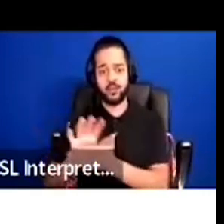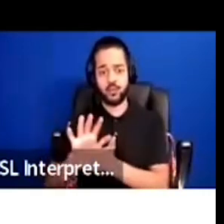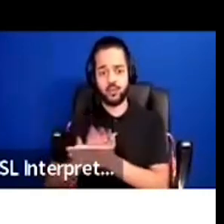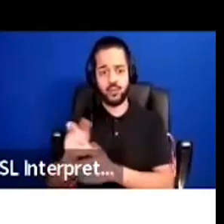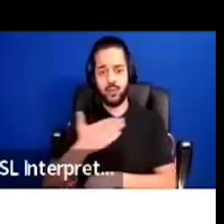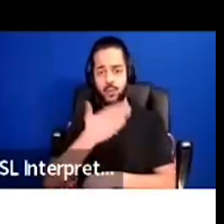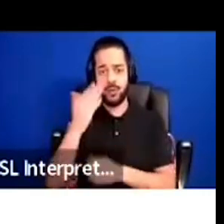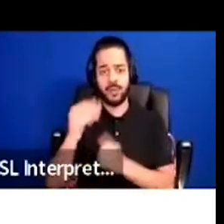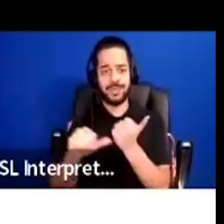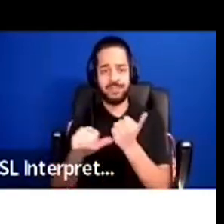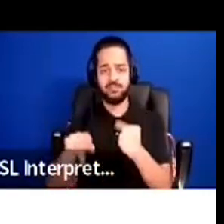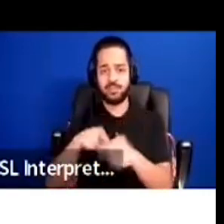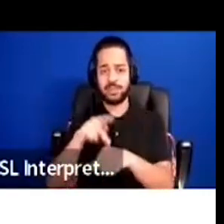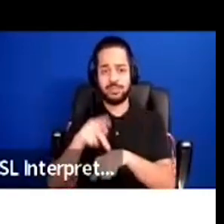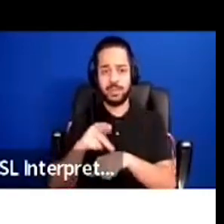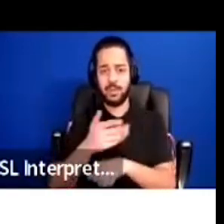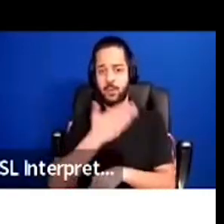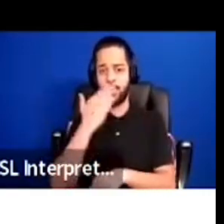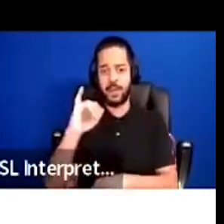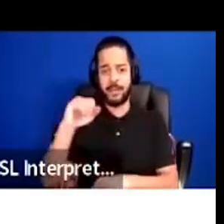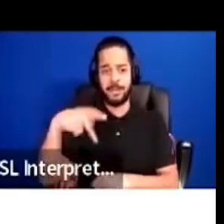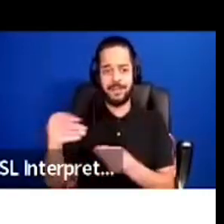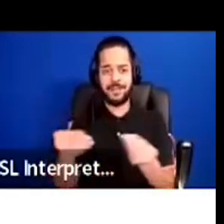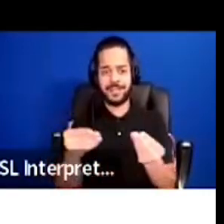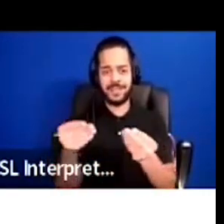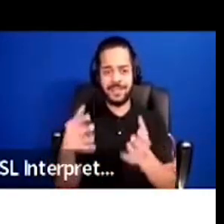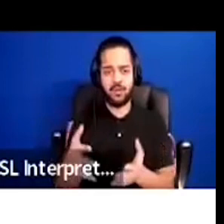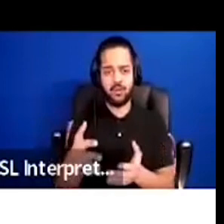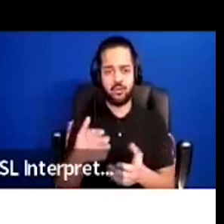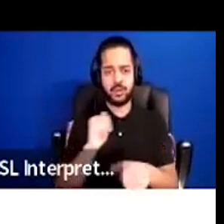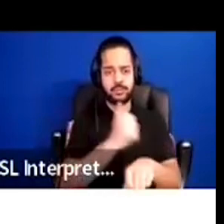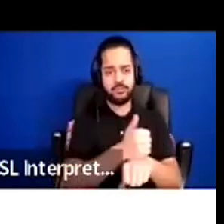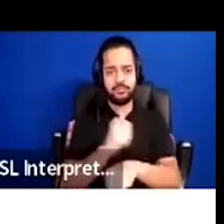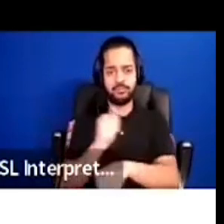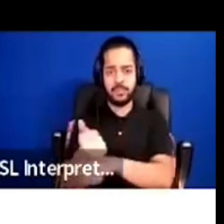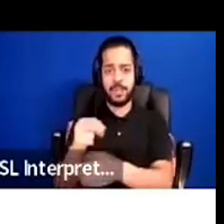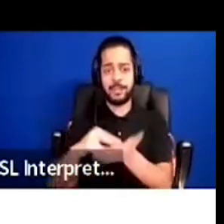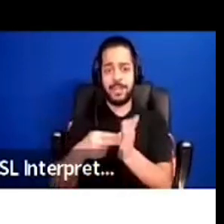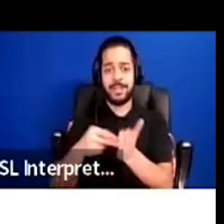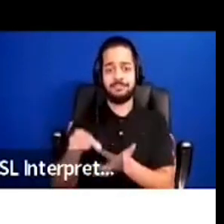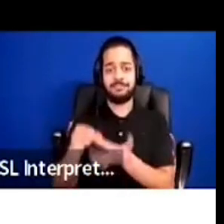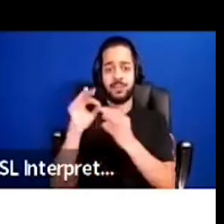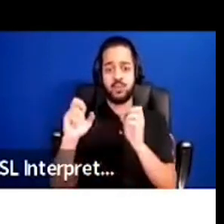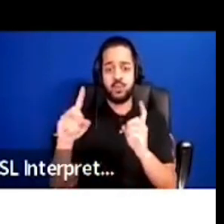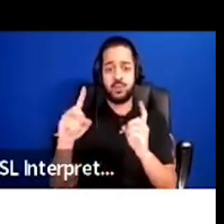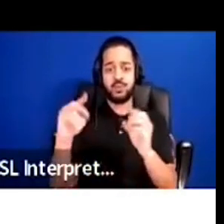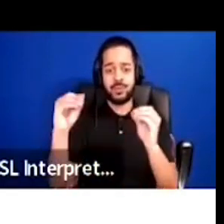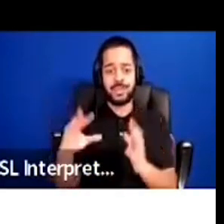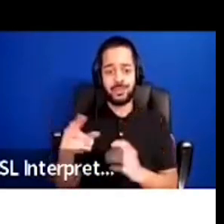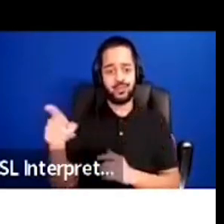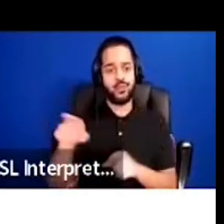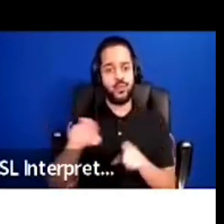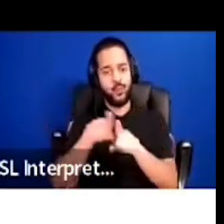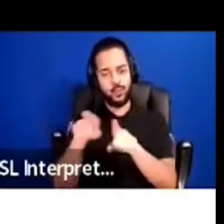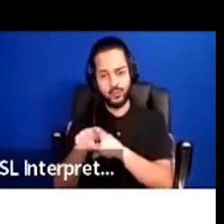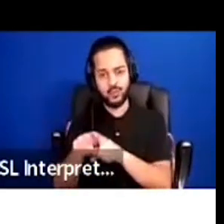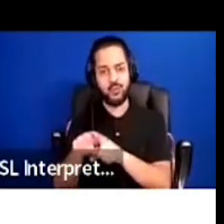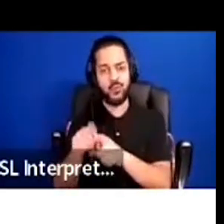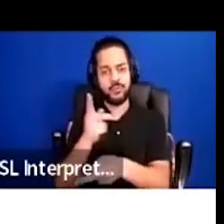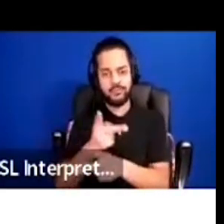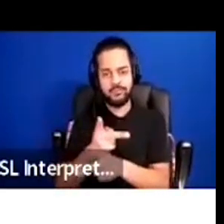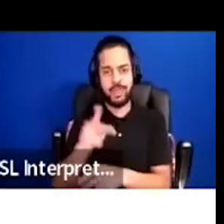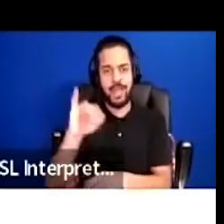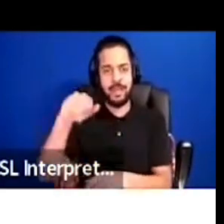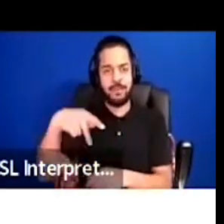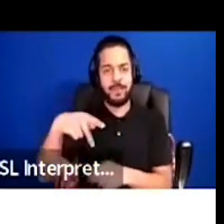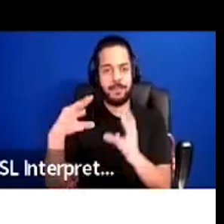assistant principals. We did not have IEP facilitators. So our special education teachers were also facilitating the IEP